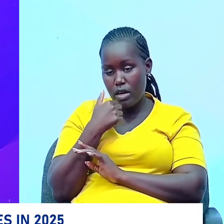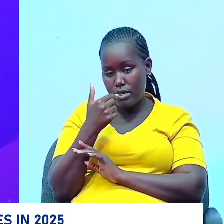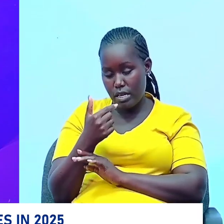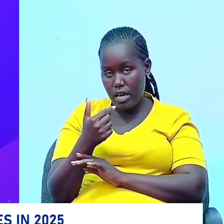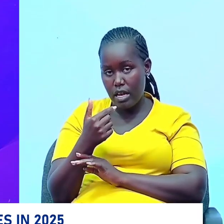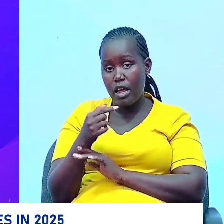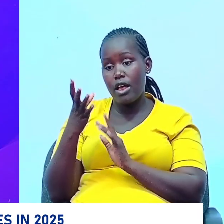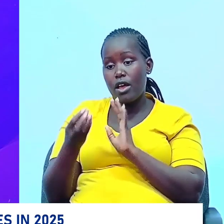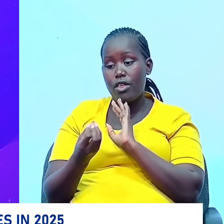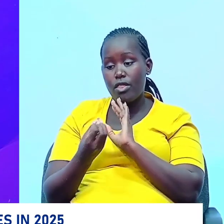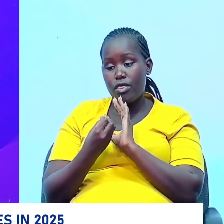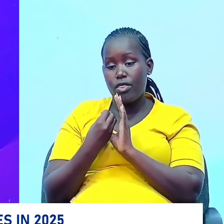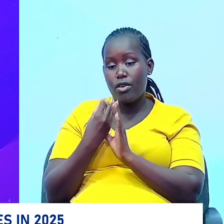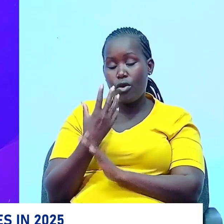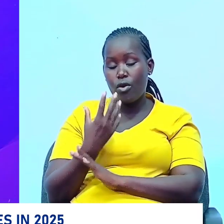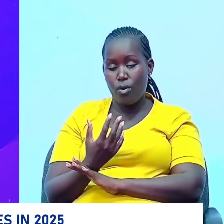the